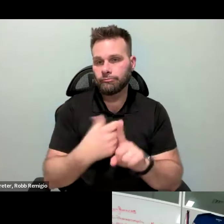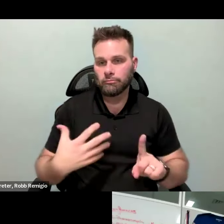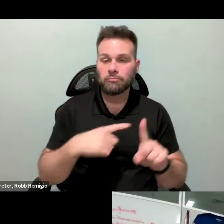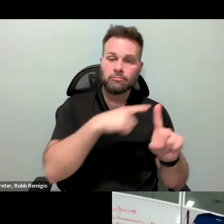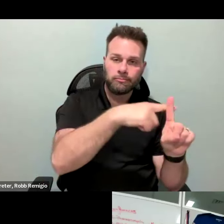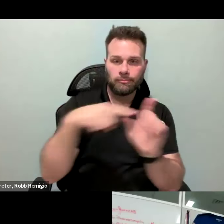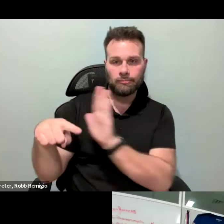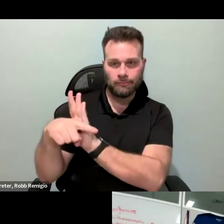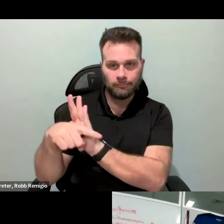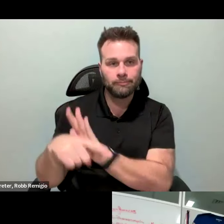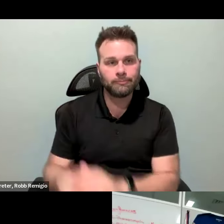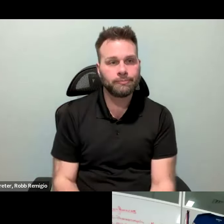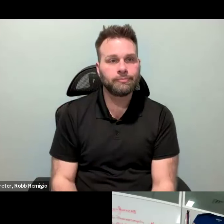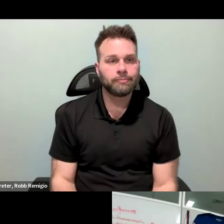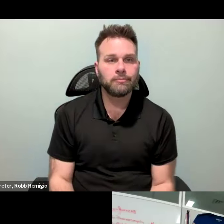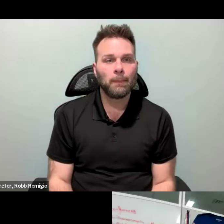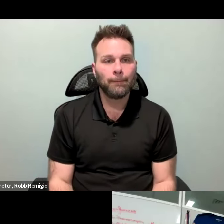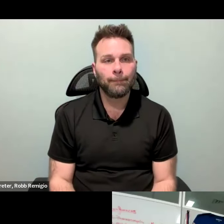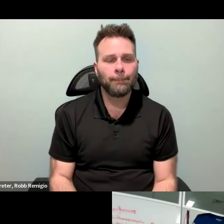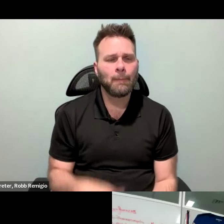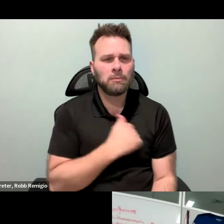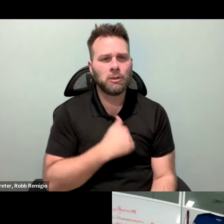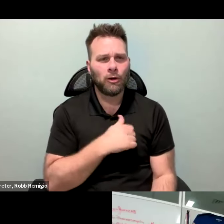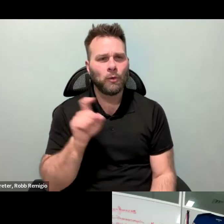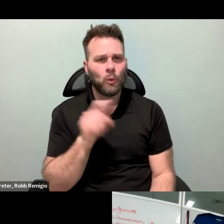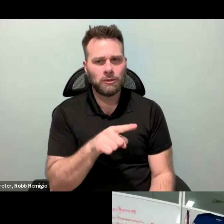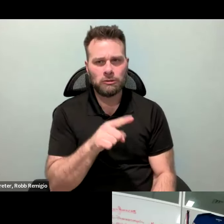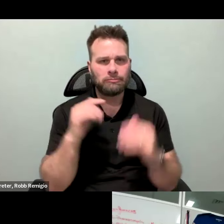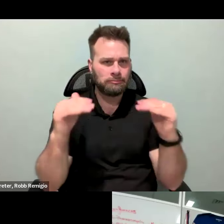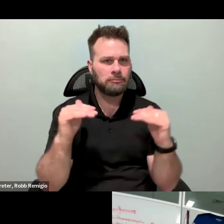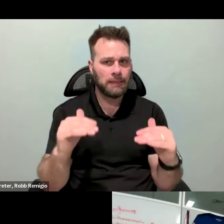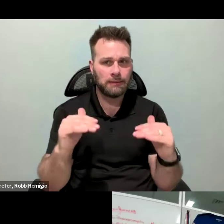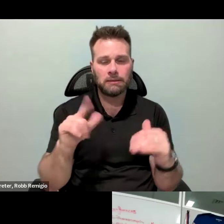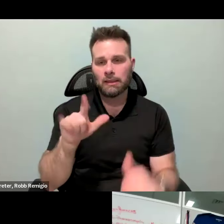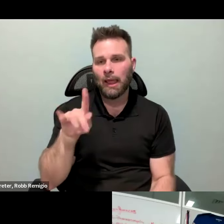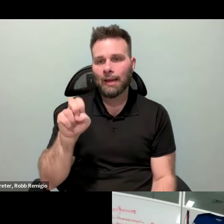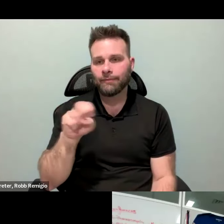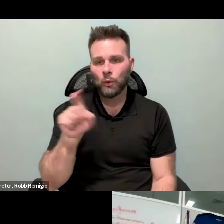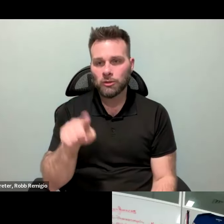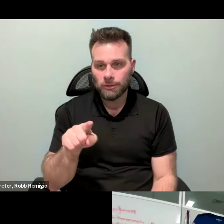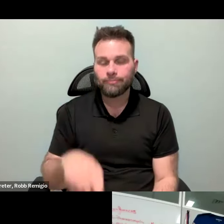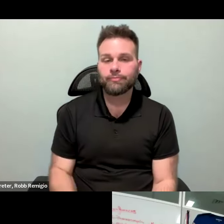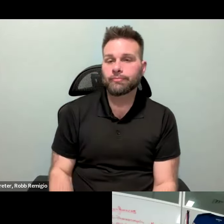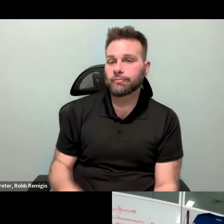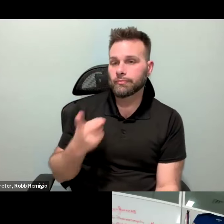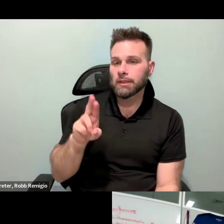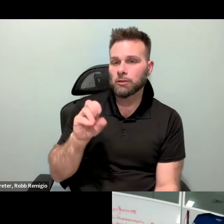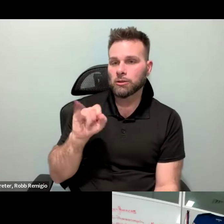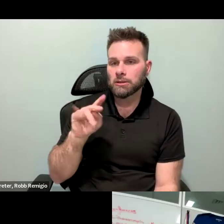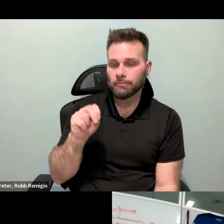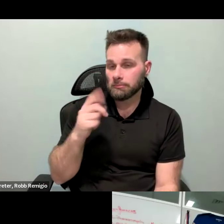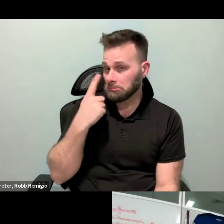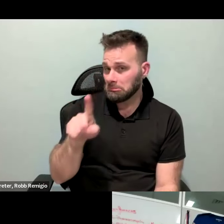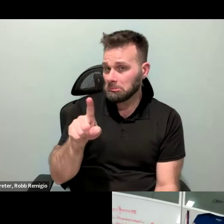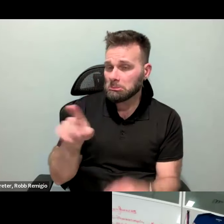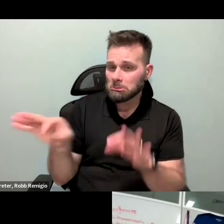question that I kind of overlook. I apologize. This is from the text, and then I'll go to the next live question. Dr. Simon, can you talk